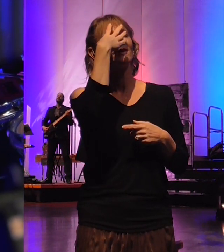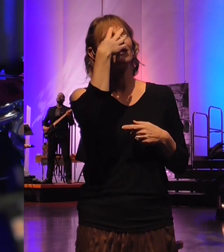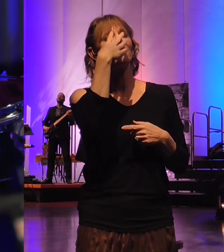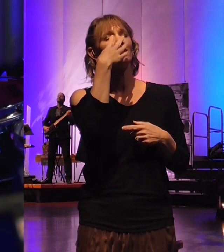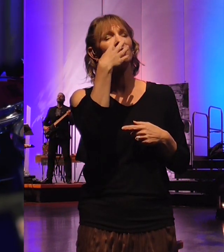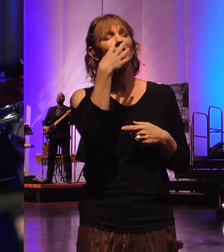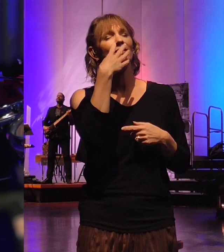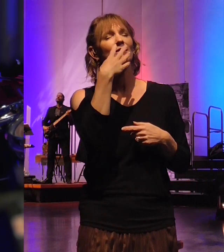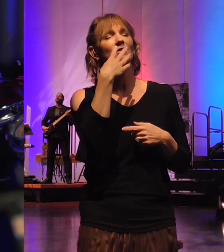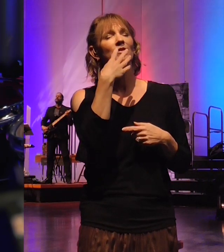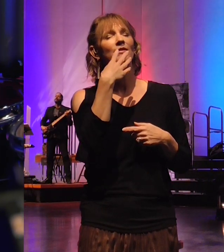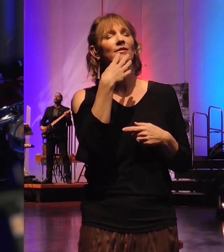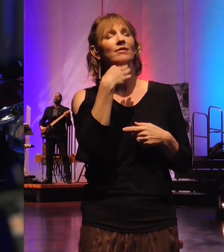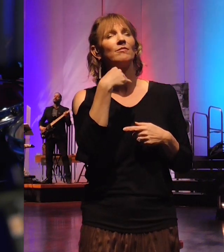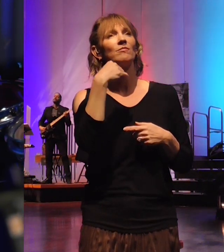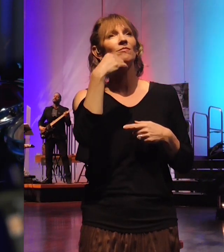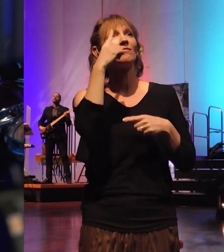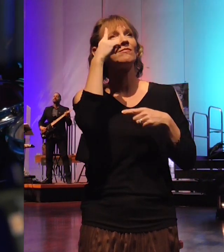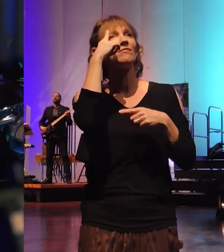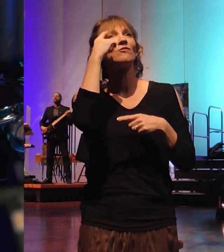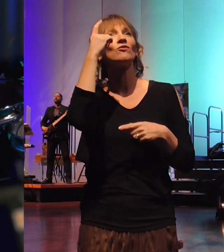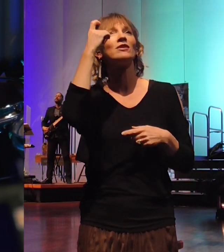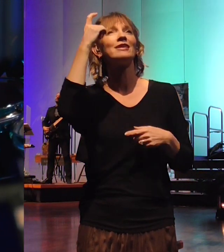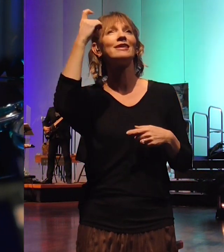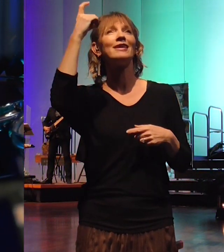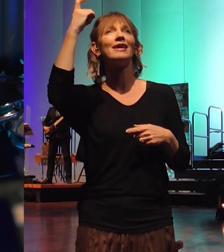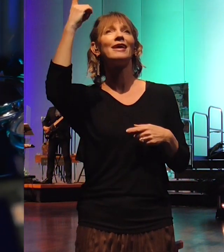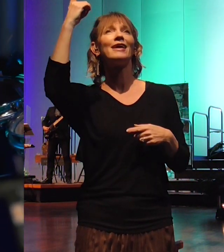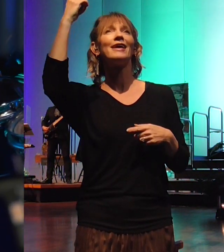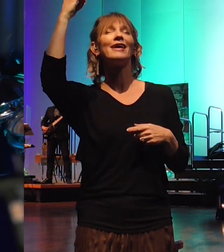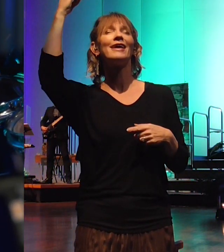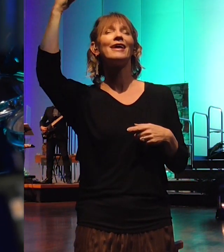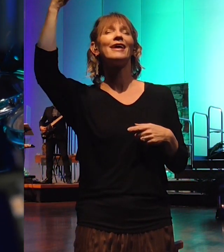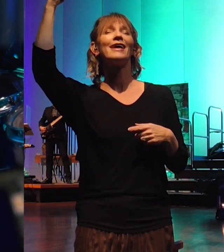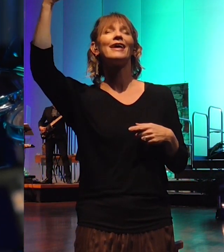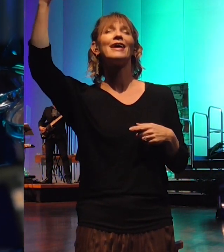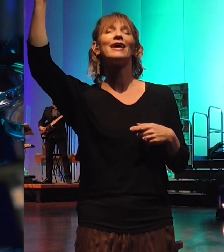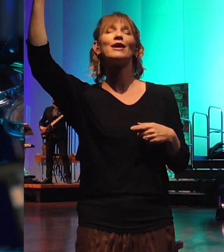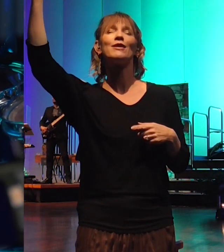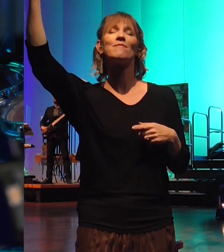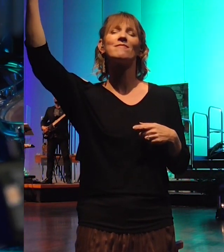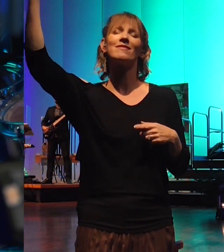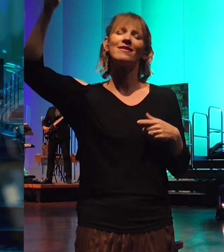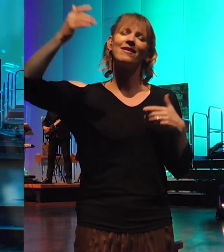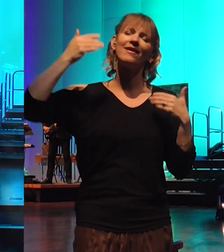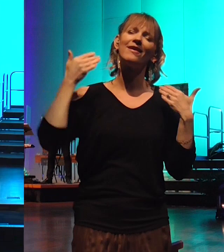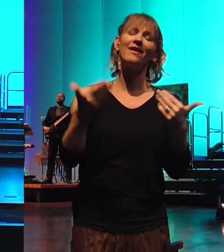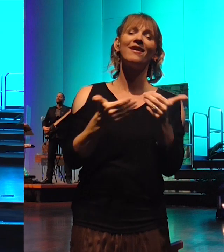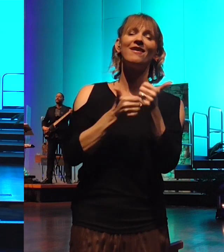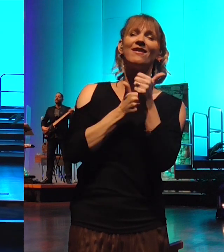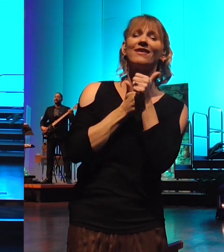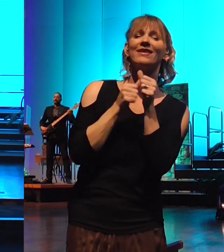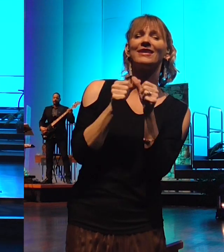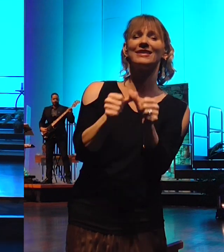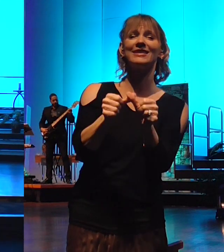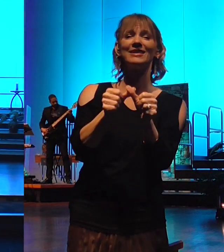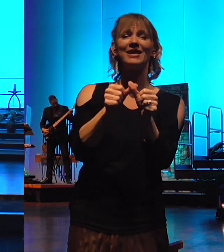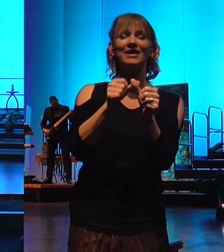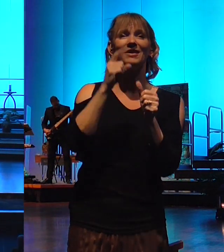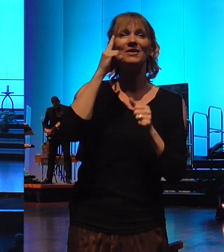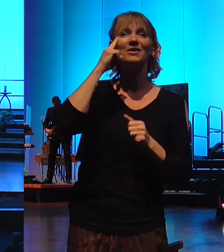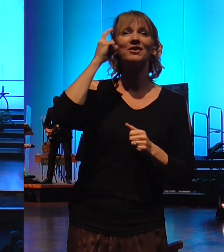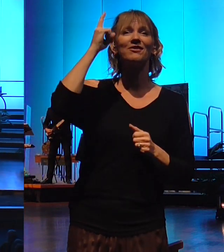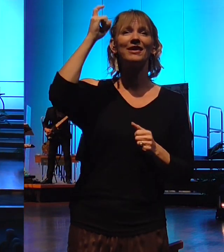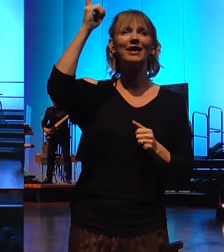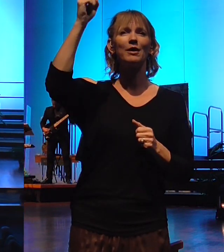and your dreams take you away, go on with your dreaming. Listen